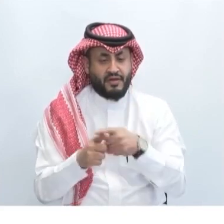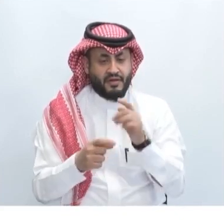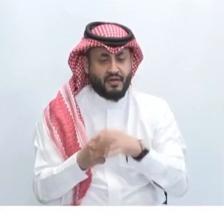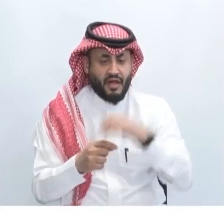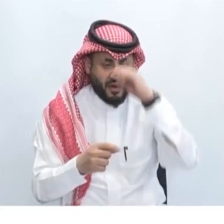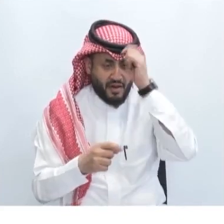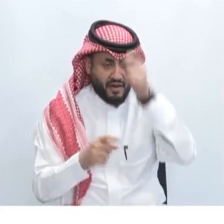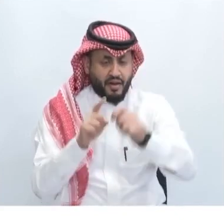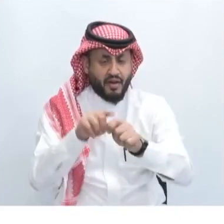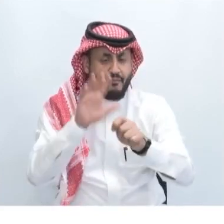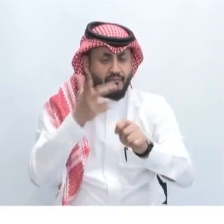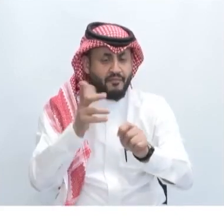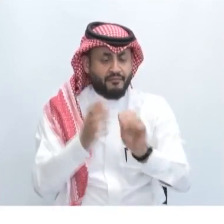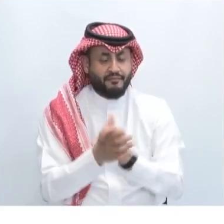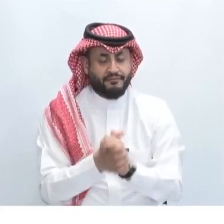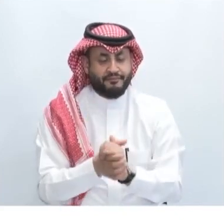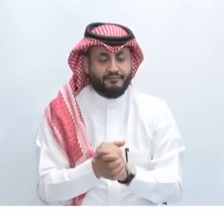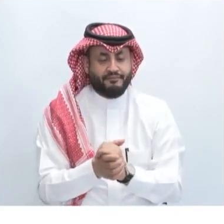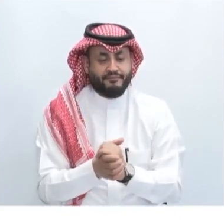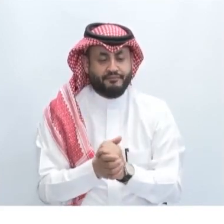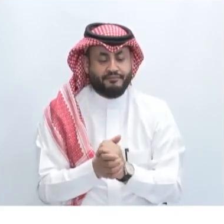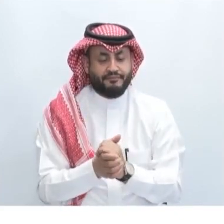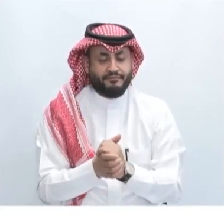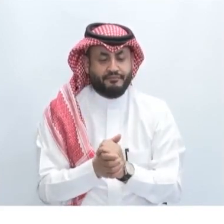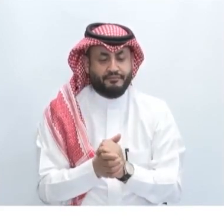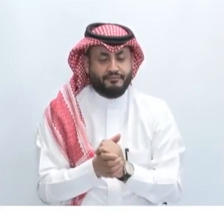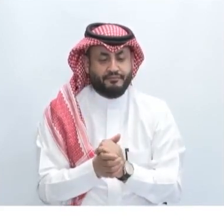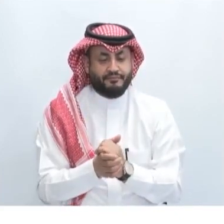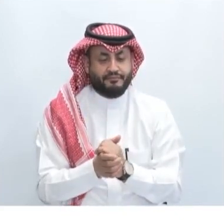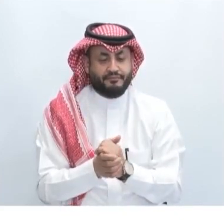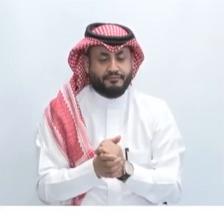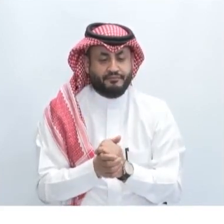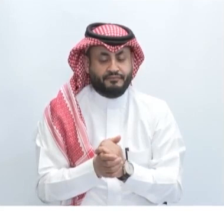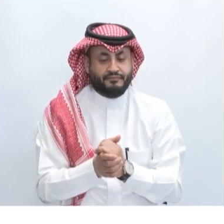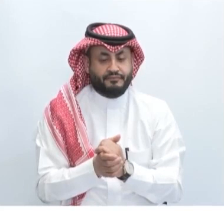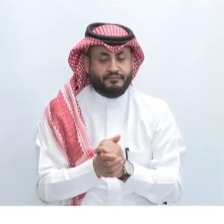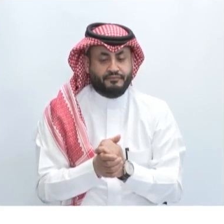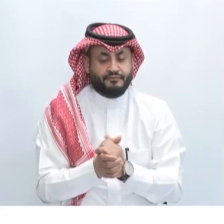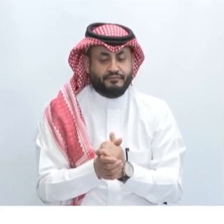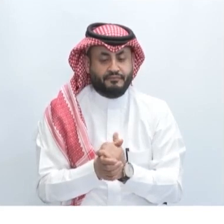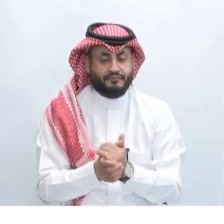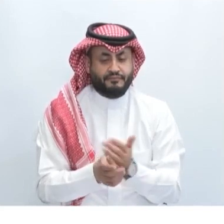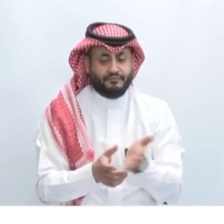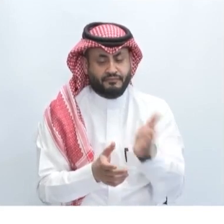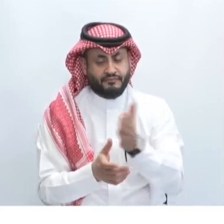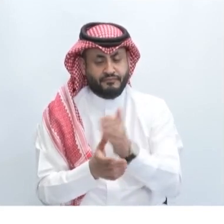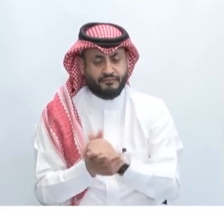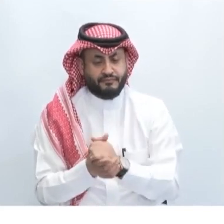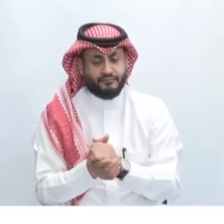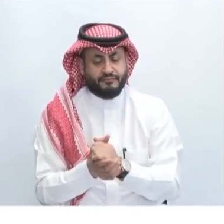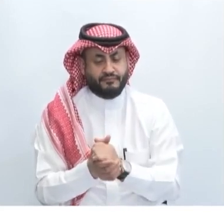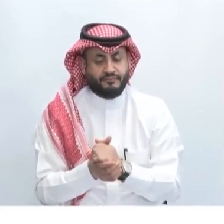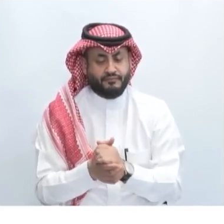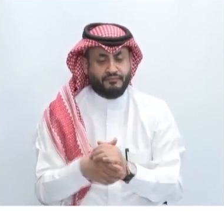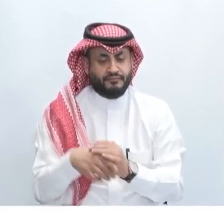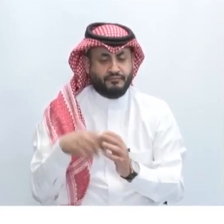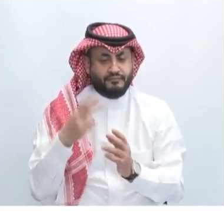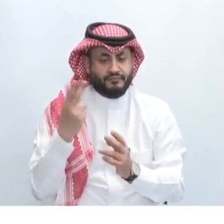Whose hat is that? Very well. Now let's listen to the